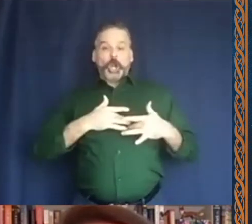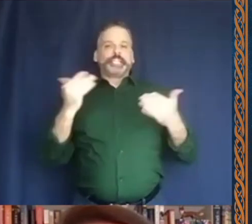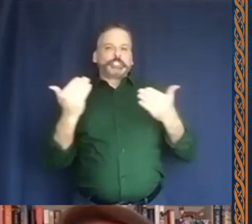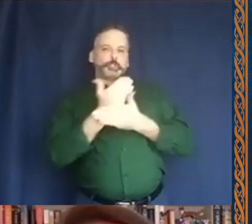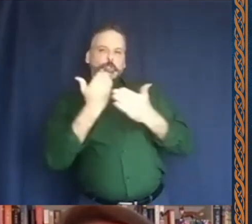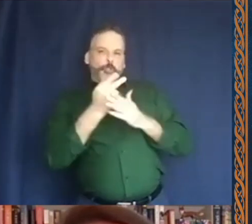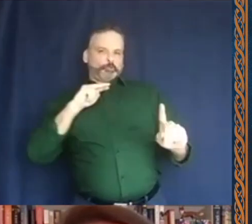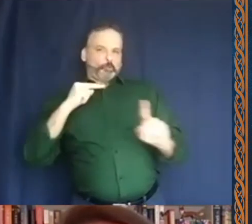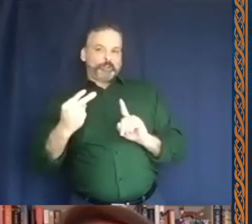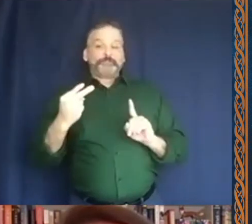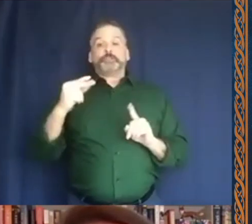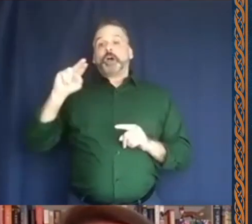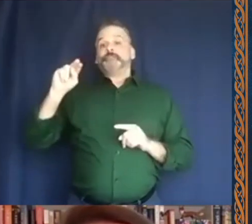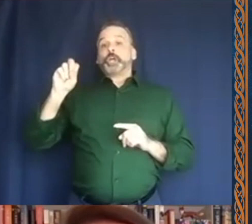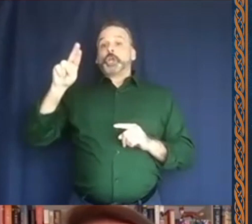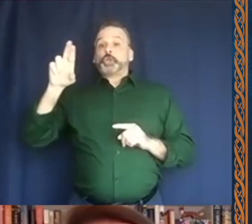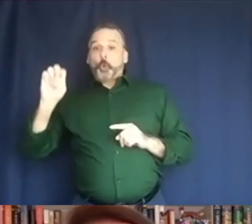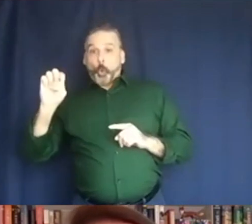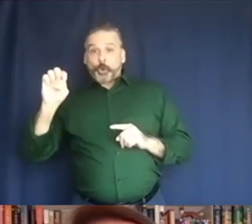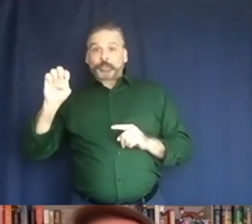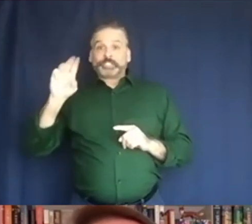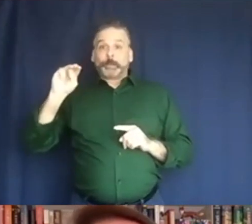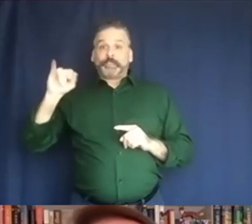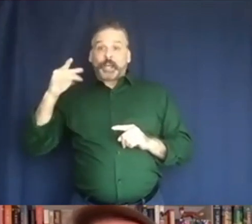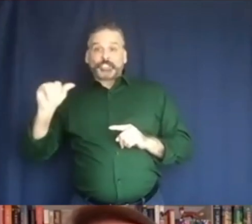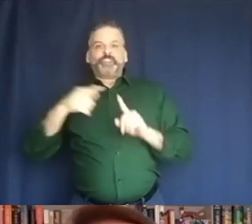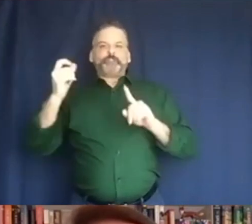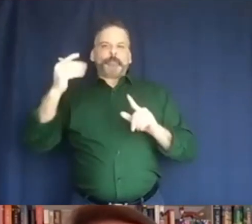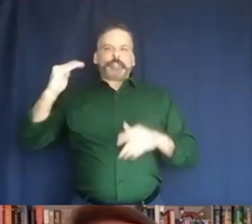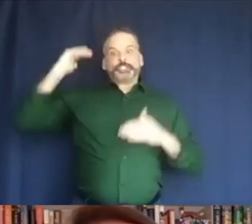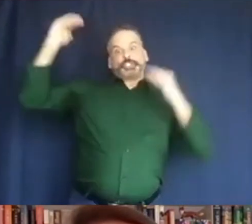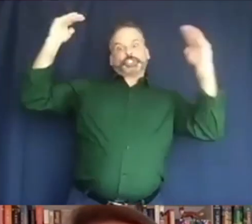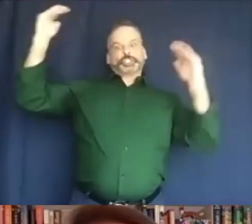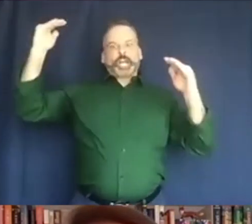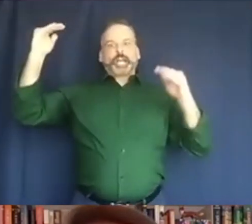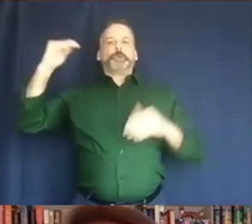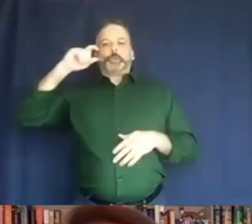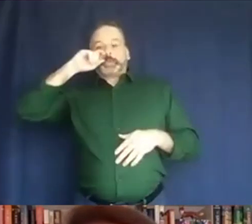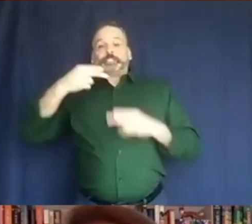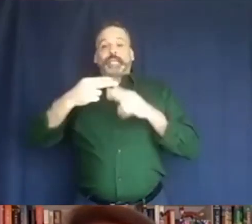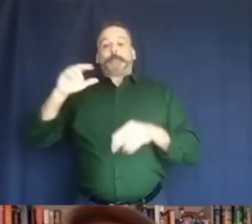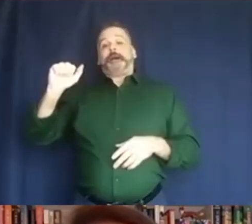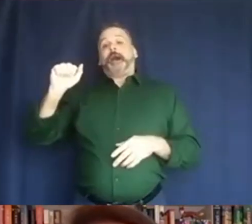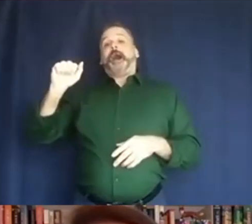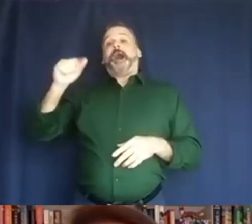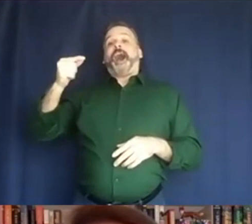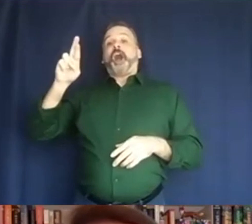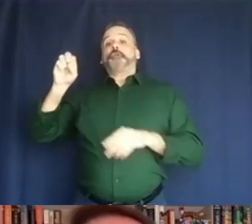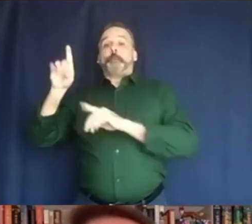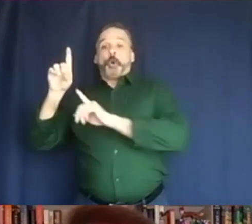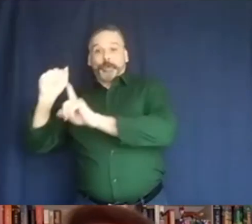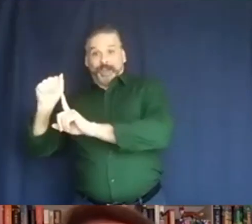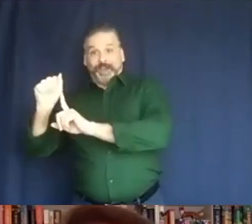point of view of the giantess Angerboda, who is the mother of three very peculiar children by